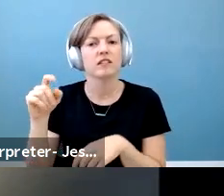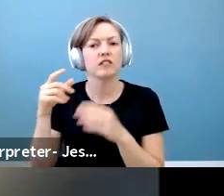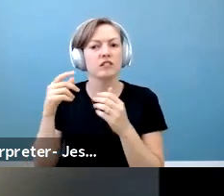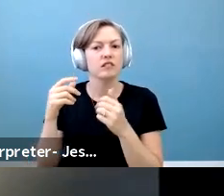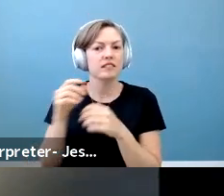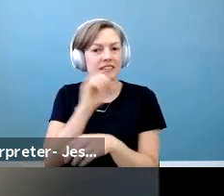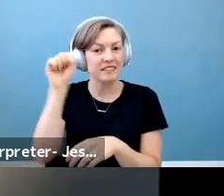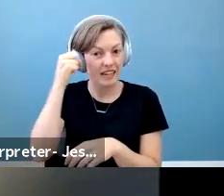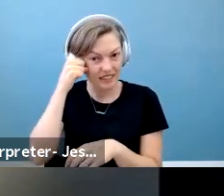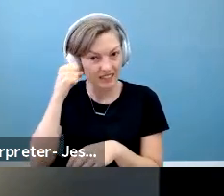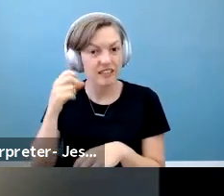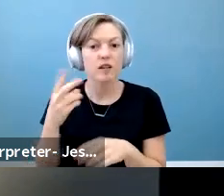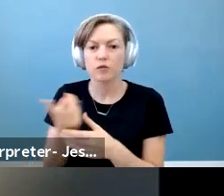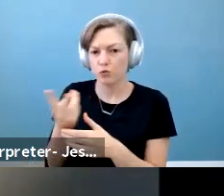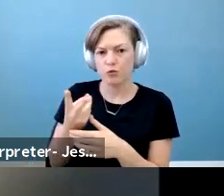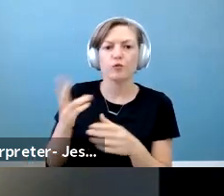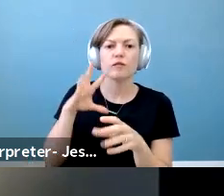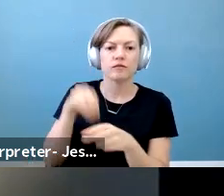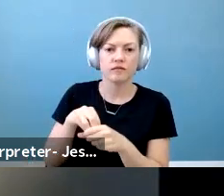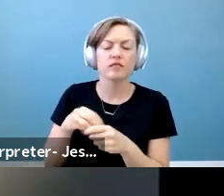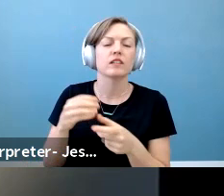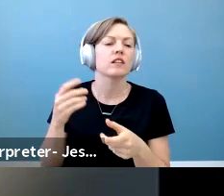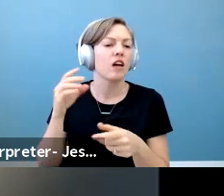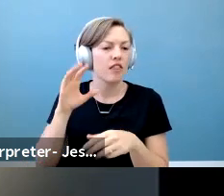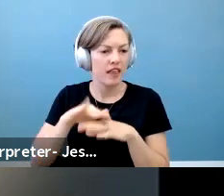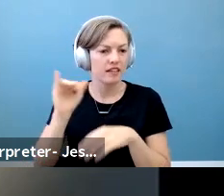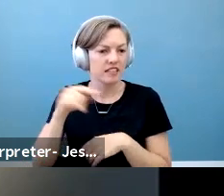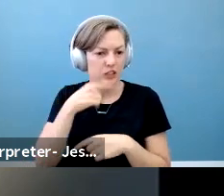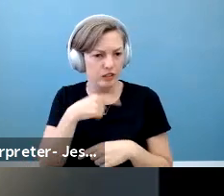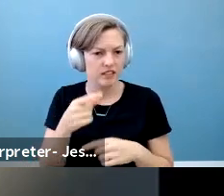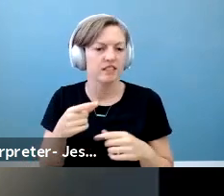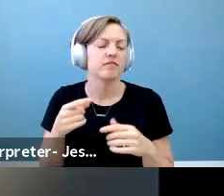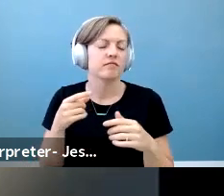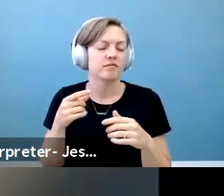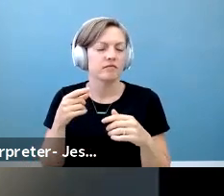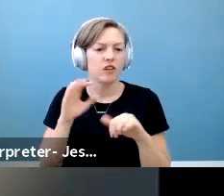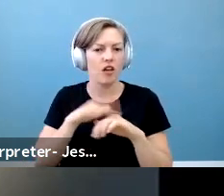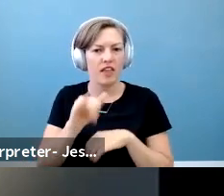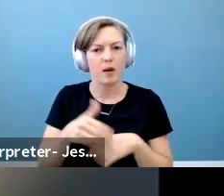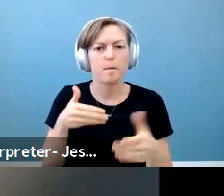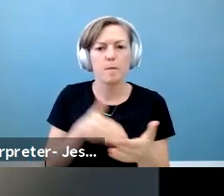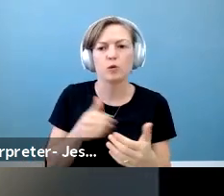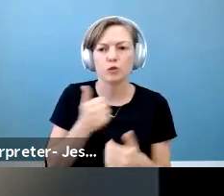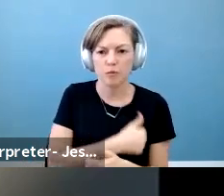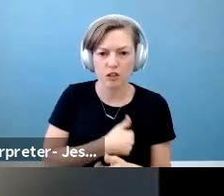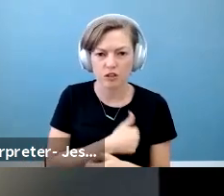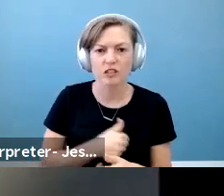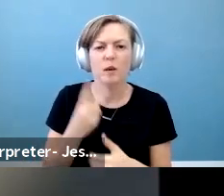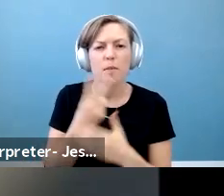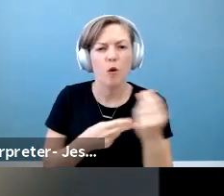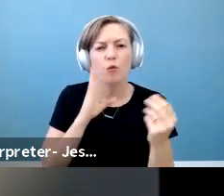which too held hearings on the opposed apology. Each panelist will speak briefly, 5 to 7